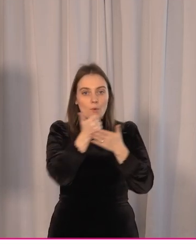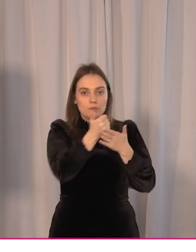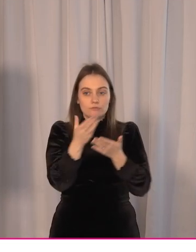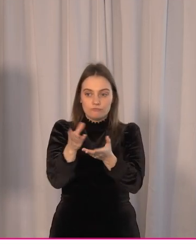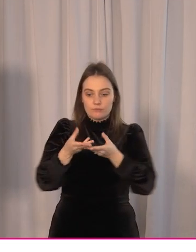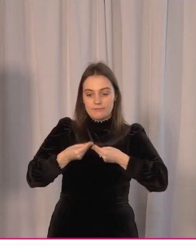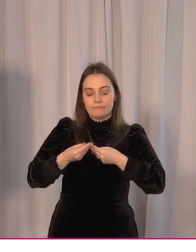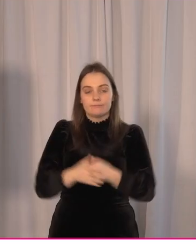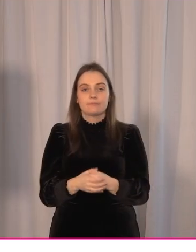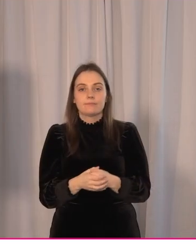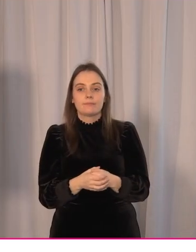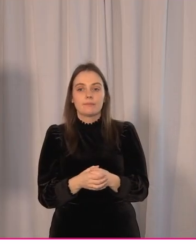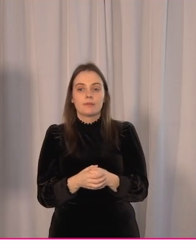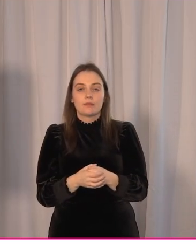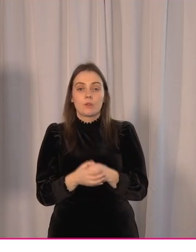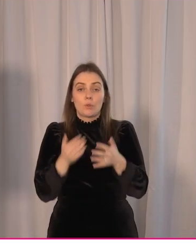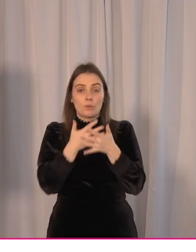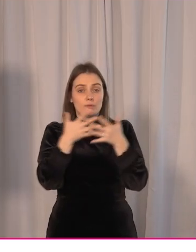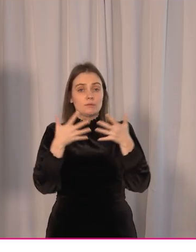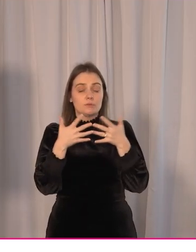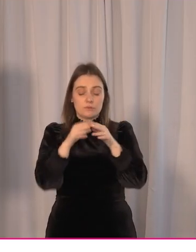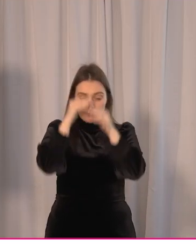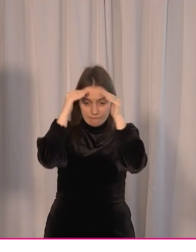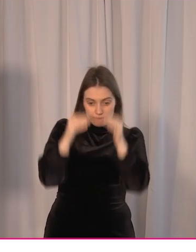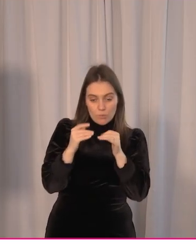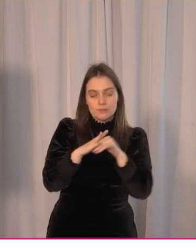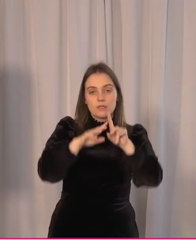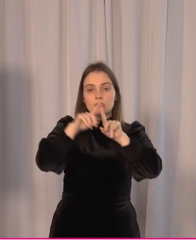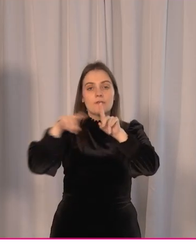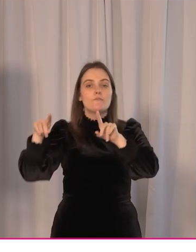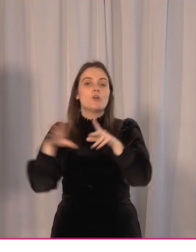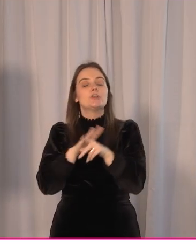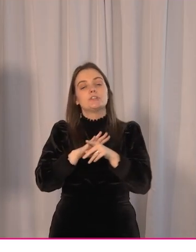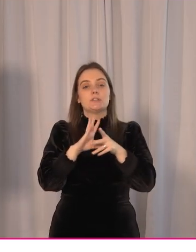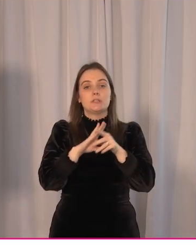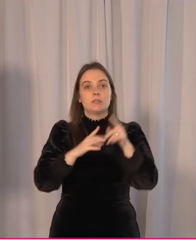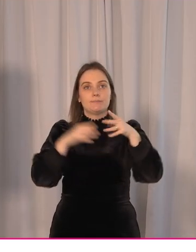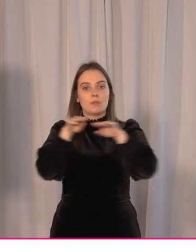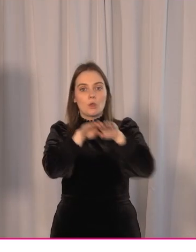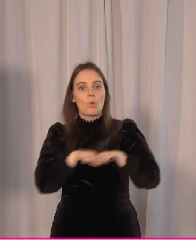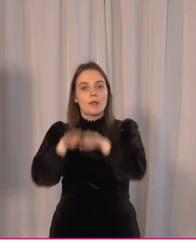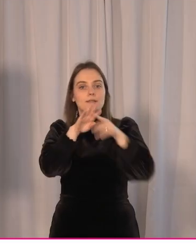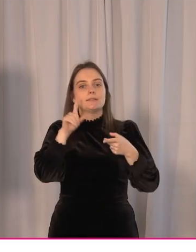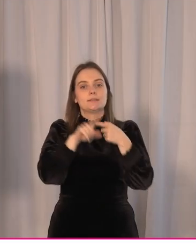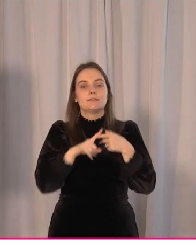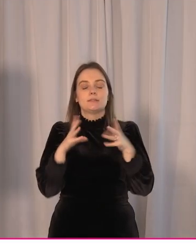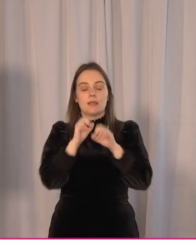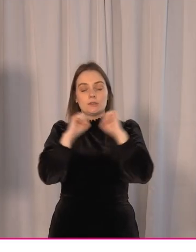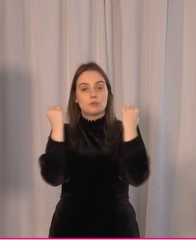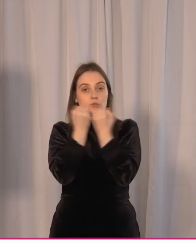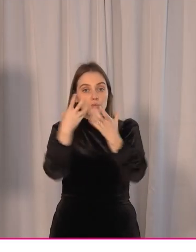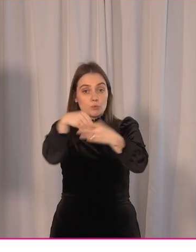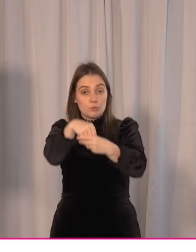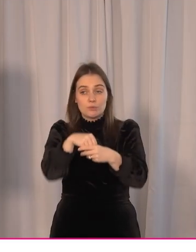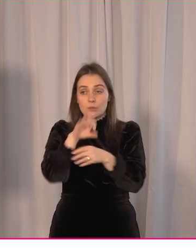health. There's a significant principled focus on diversity, equality and social inclusion. Sexual health is an issue